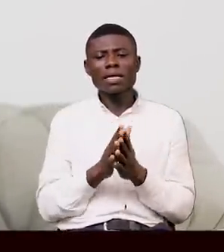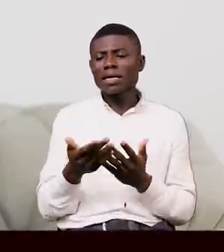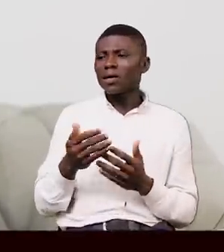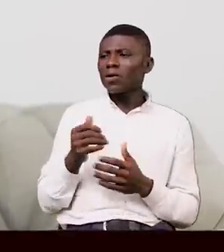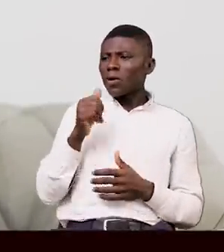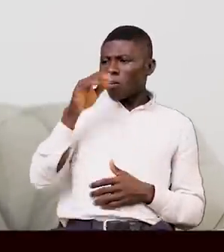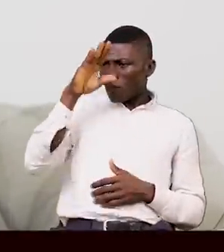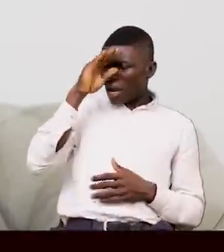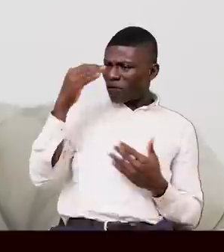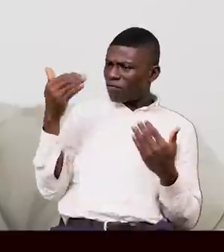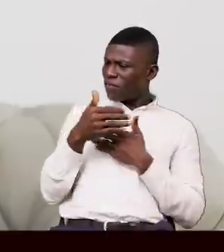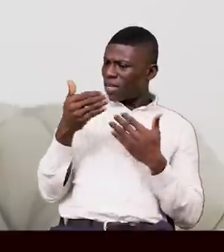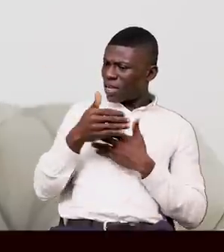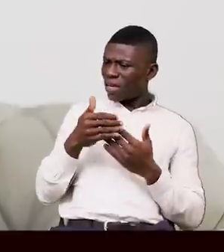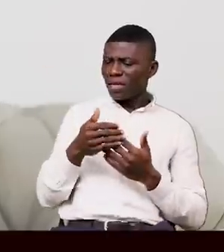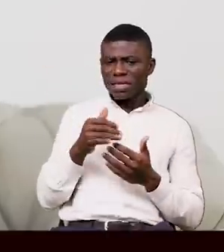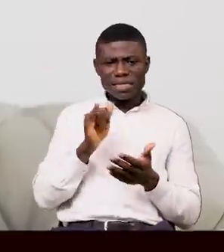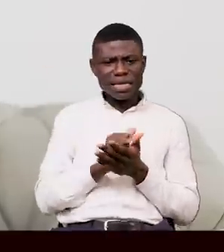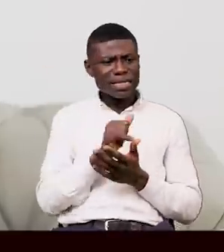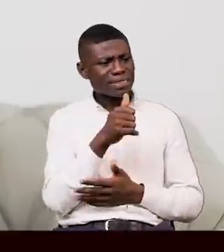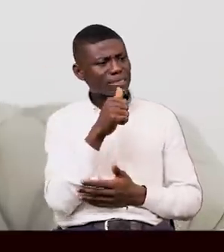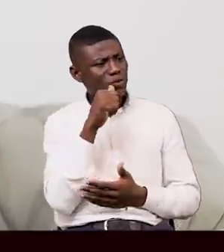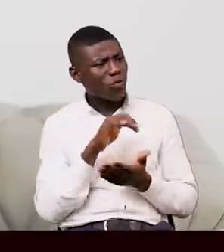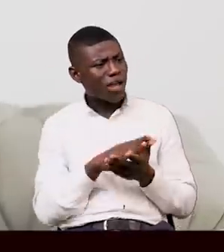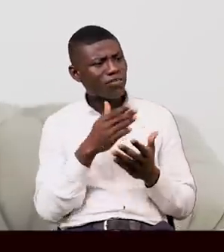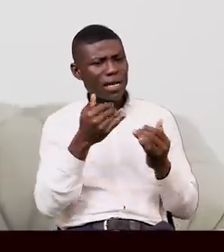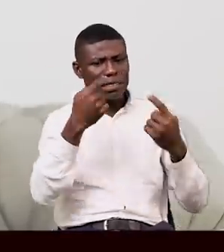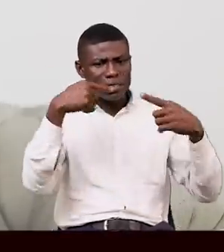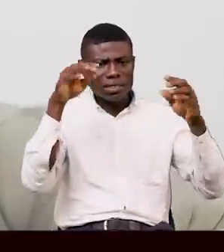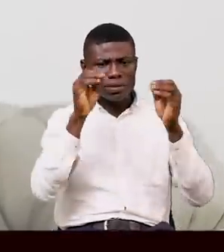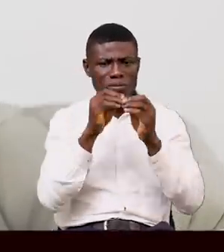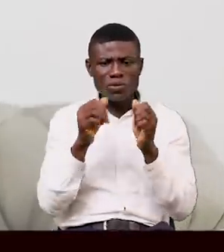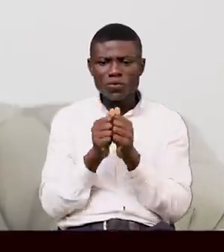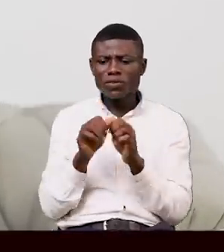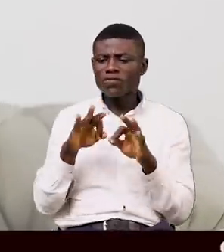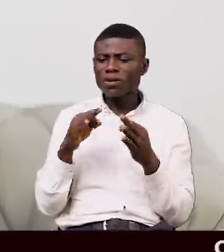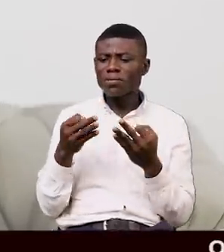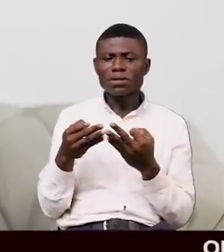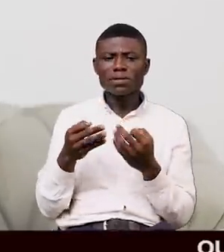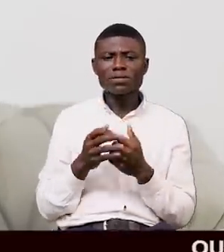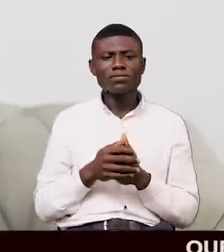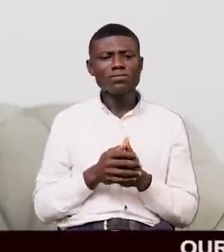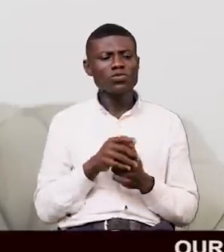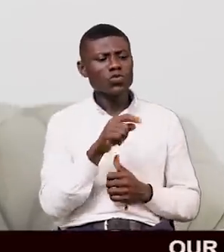threat e de ma be ma no ene family no.